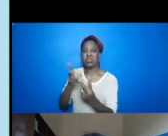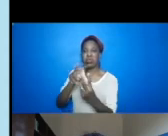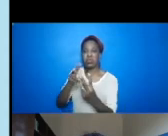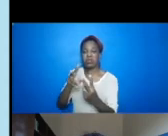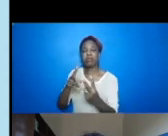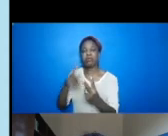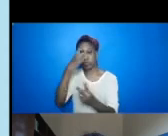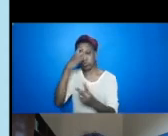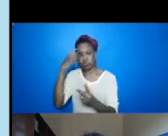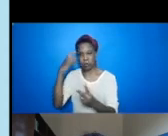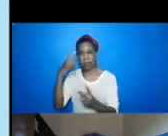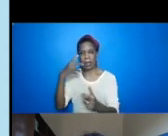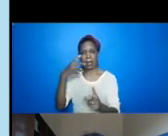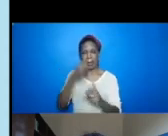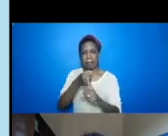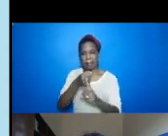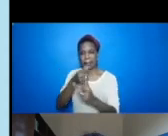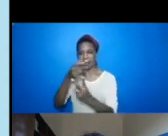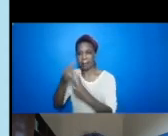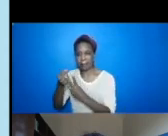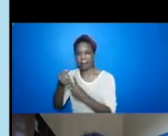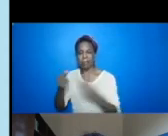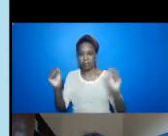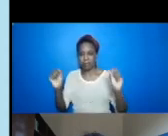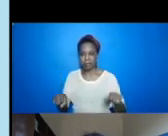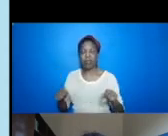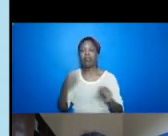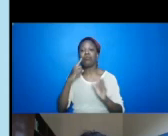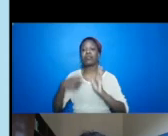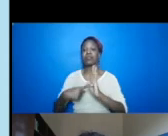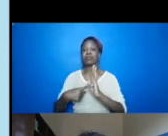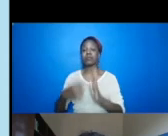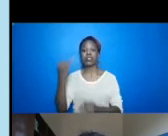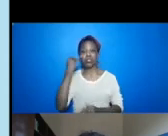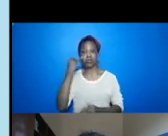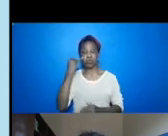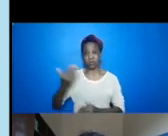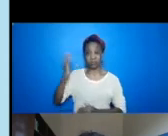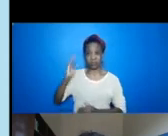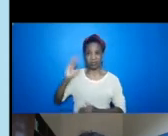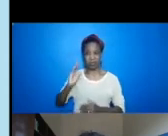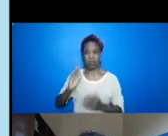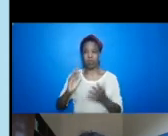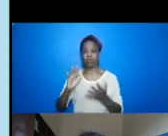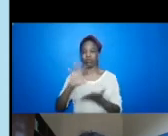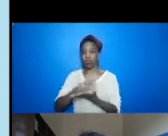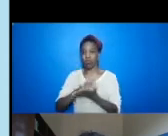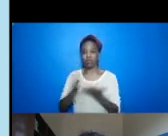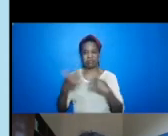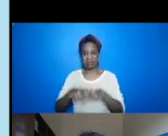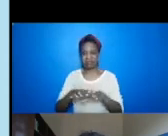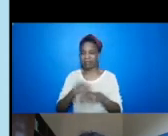instance, in a community where at the time of desegregation, all of the Black schools